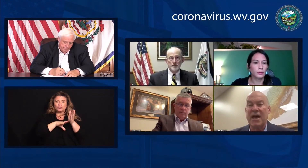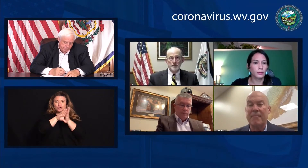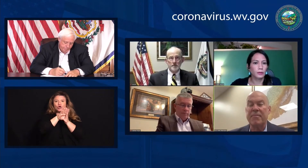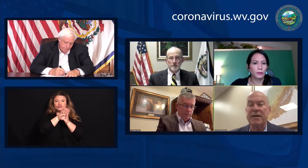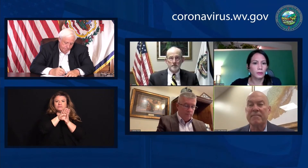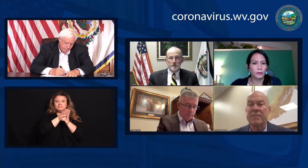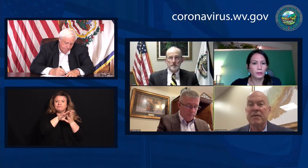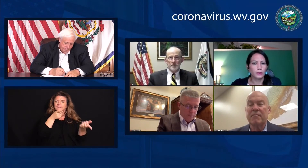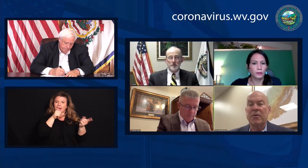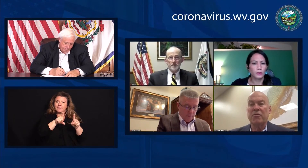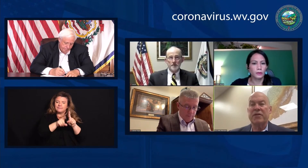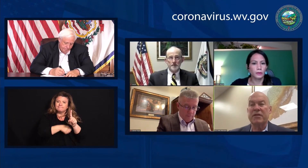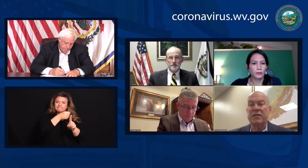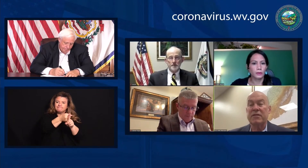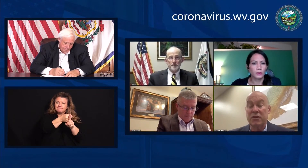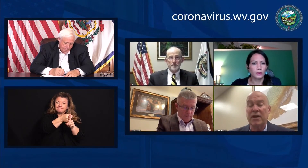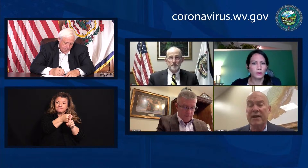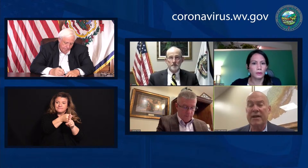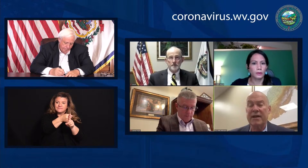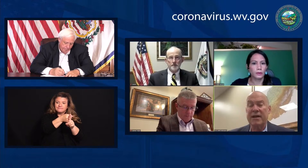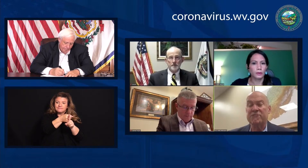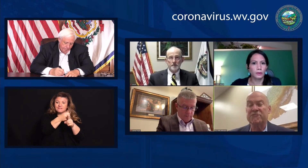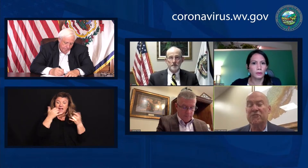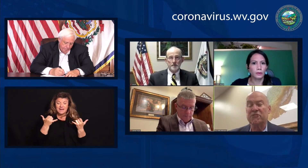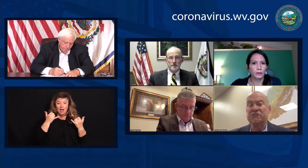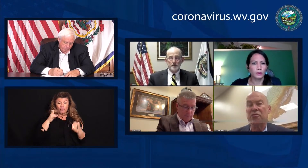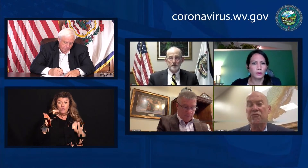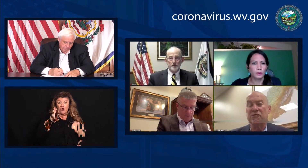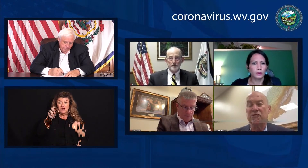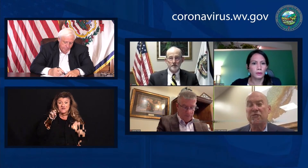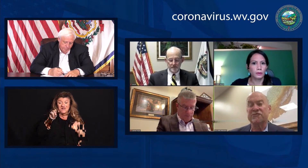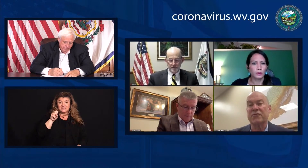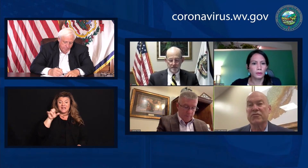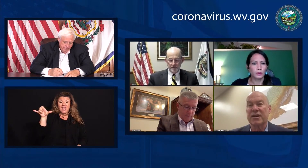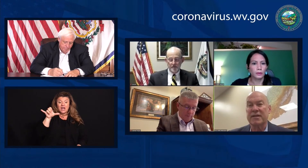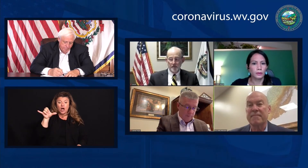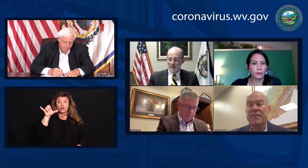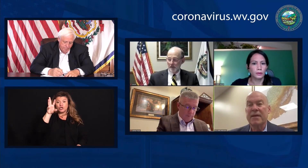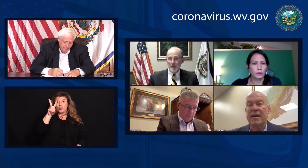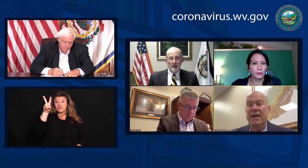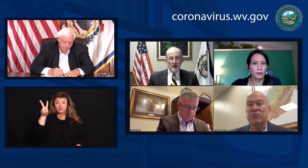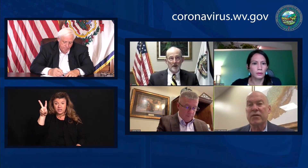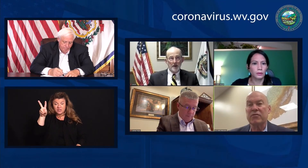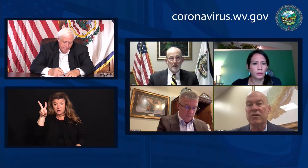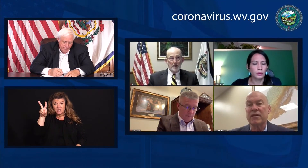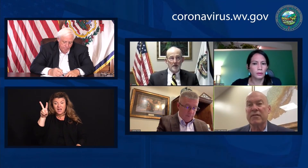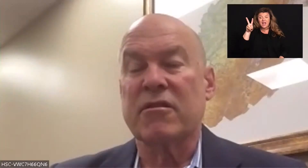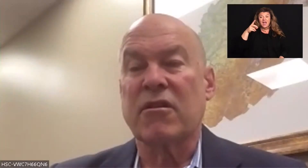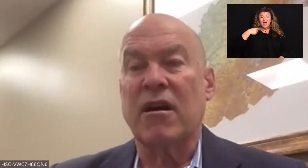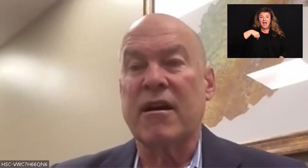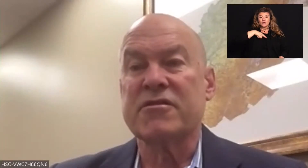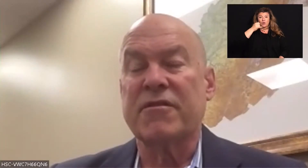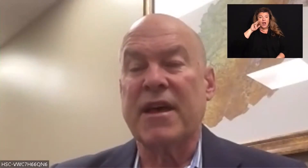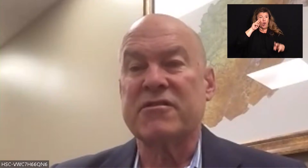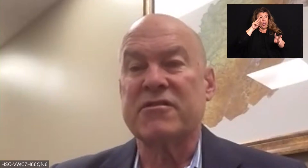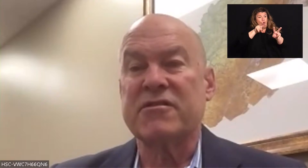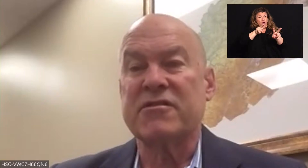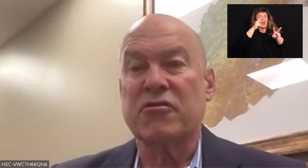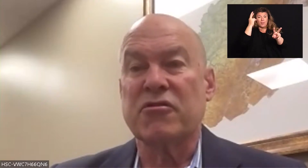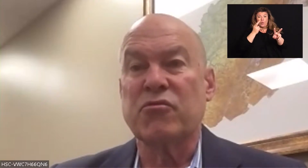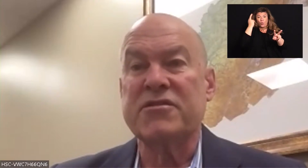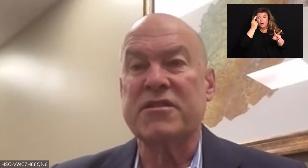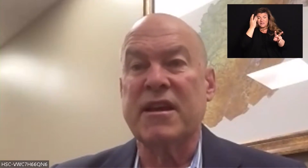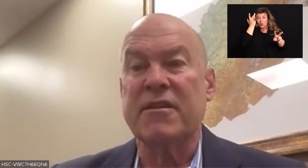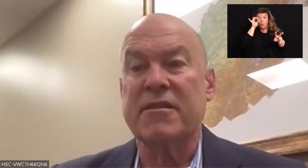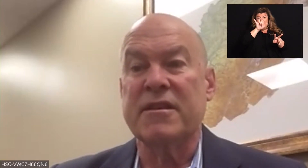is happening both in the United States and also in West Virginia. As we look at the cause of that